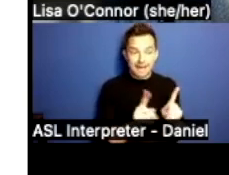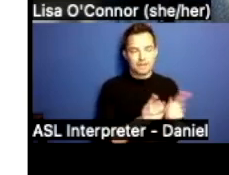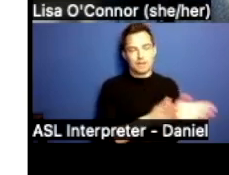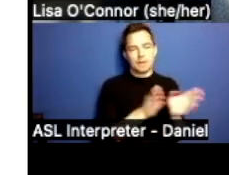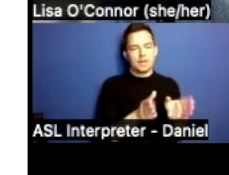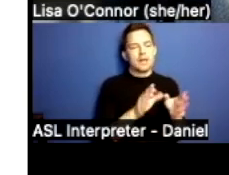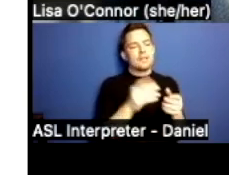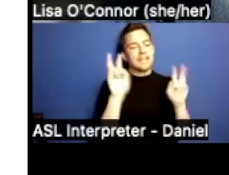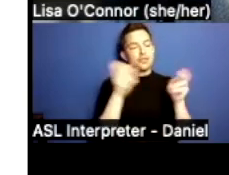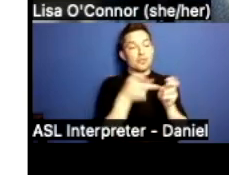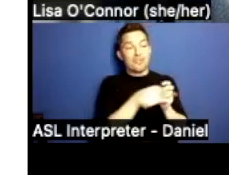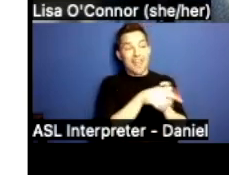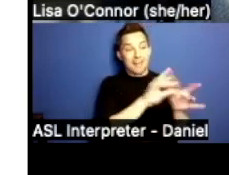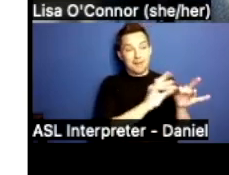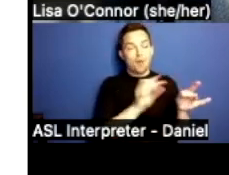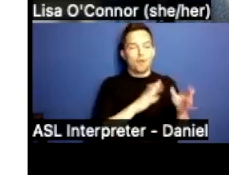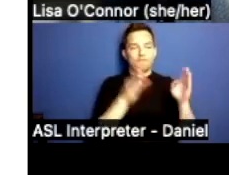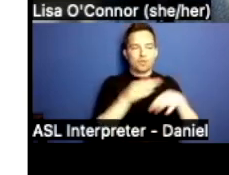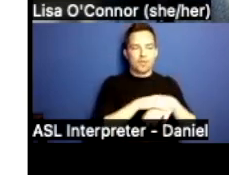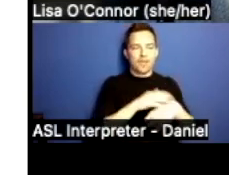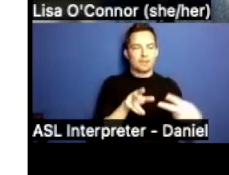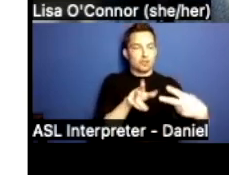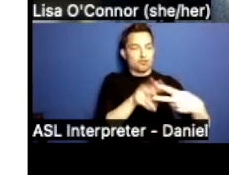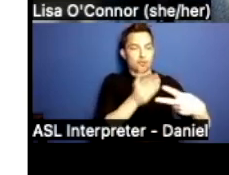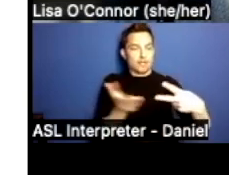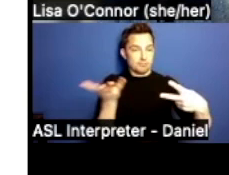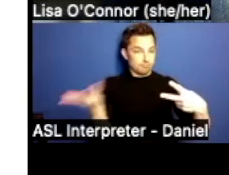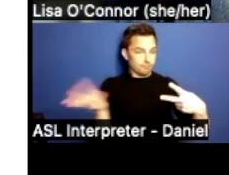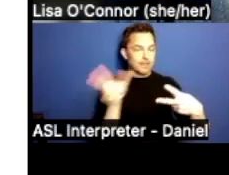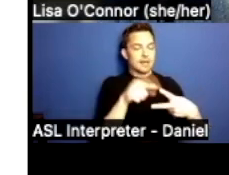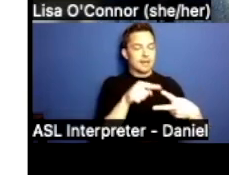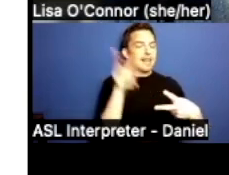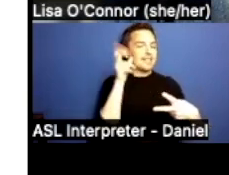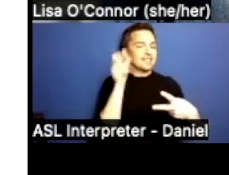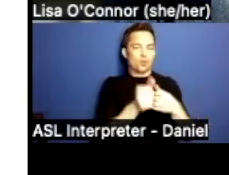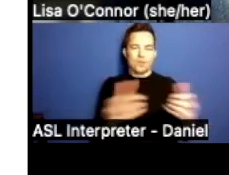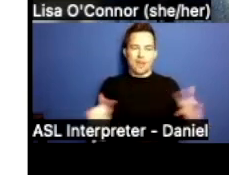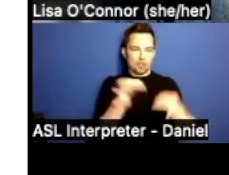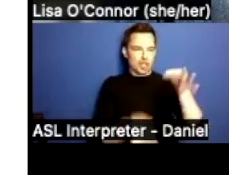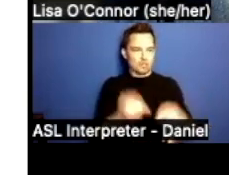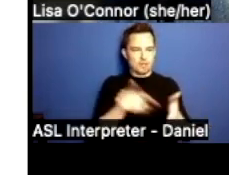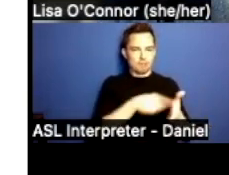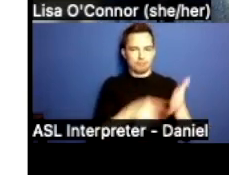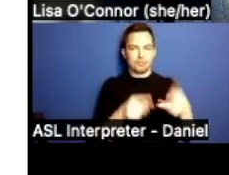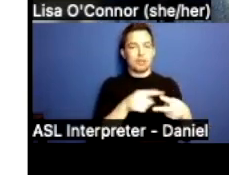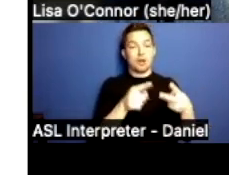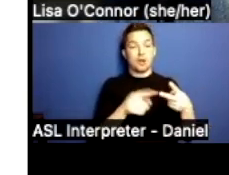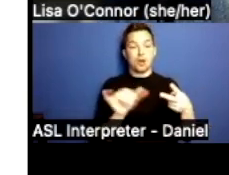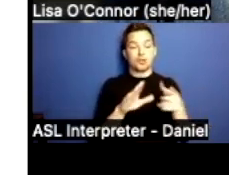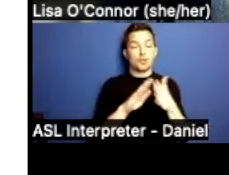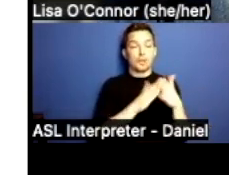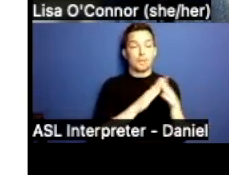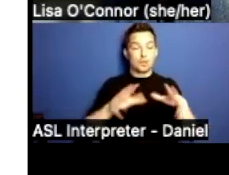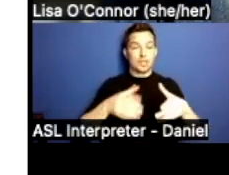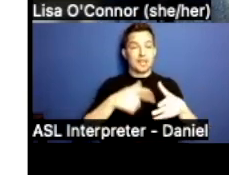they raise. So we're going to focus on two things. First, listening without judgment, and then also the community as a resource